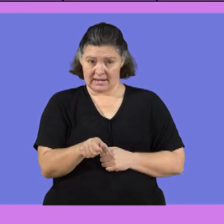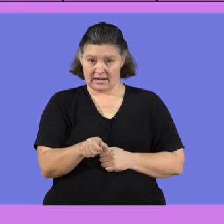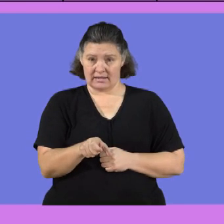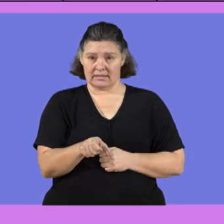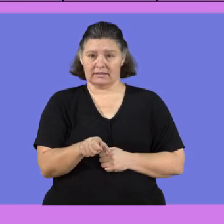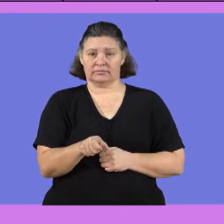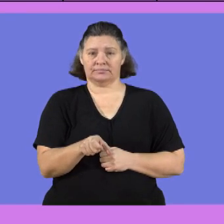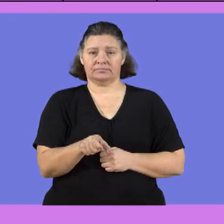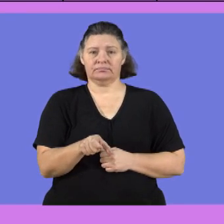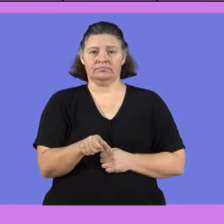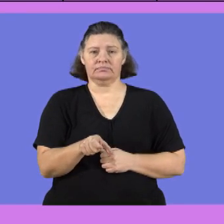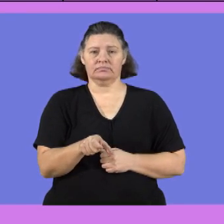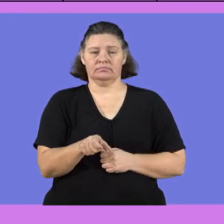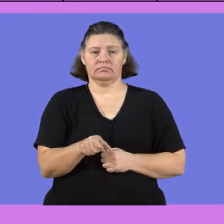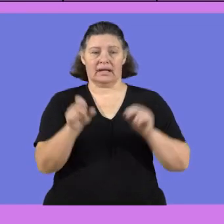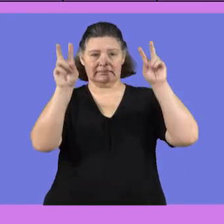that the